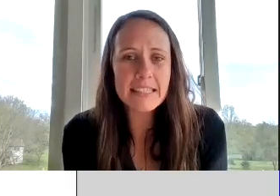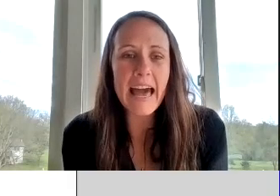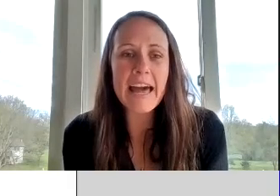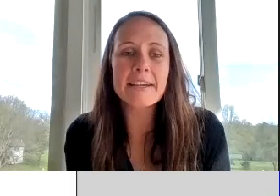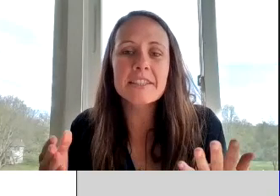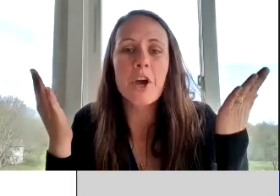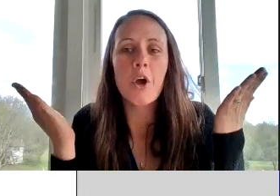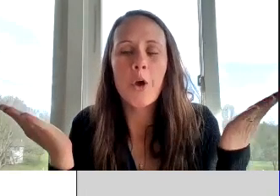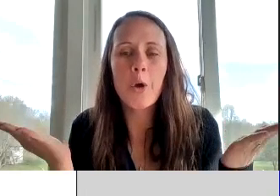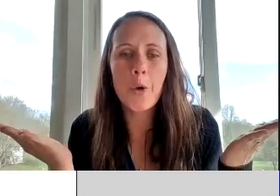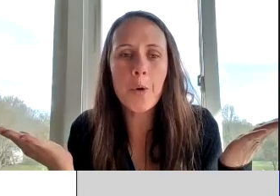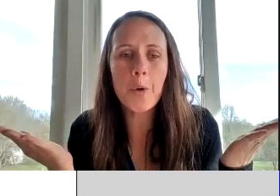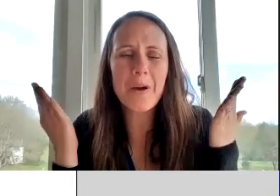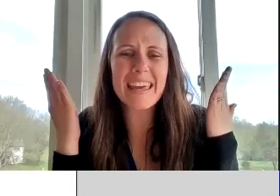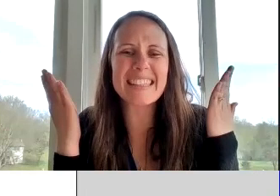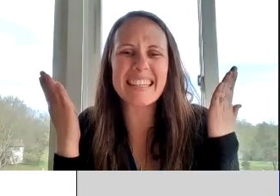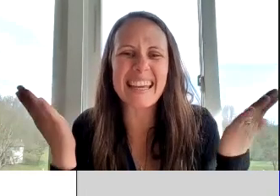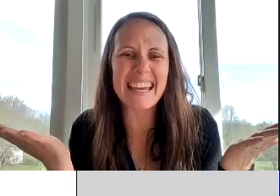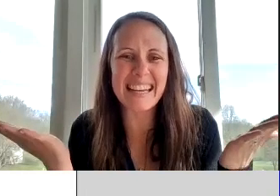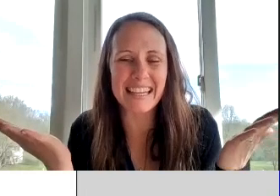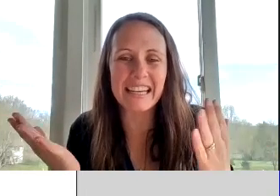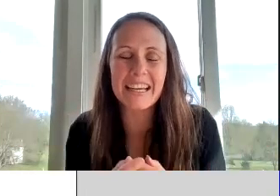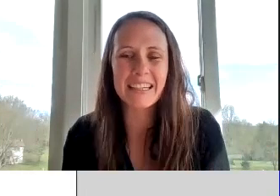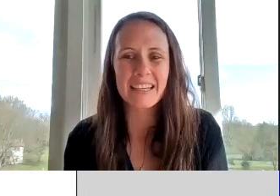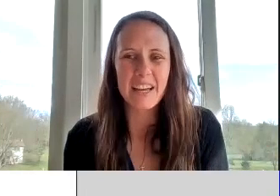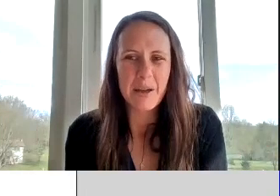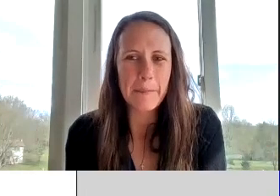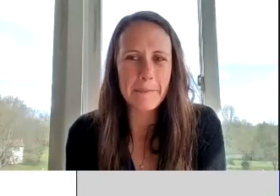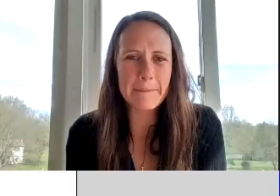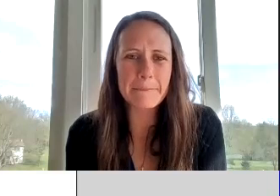This one says, who is eating?